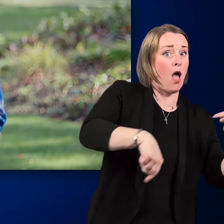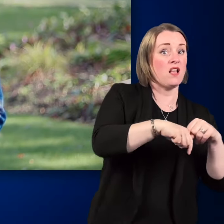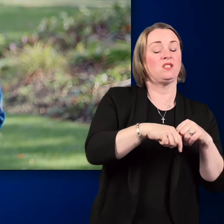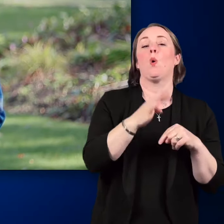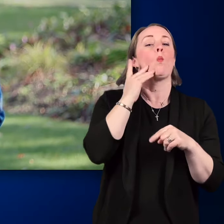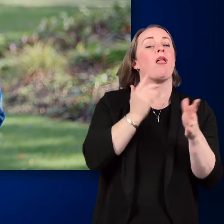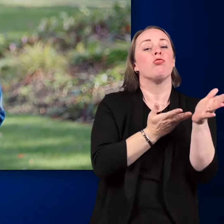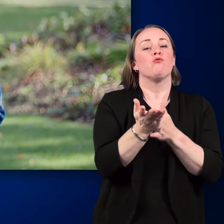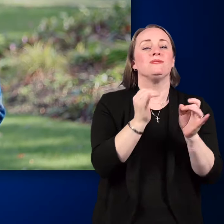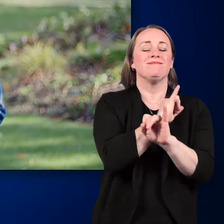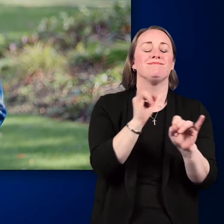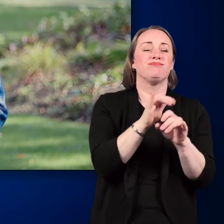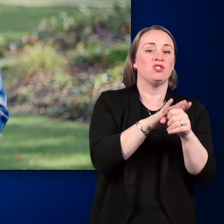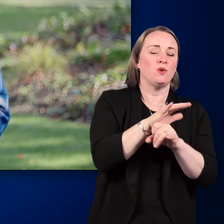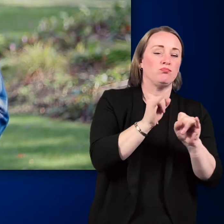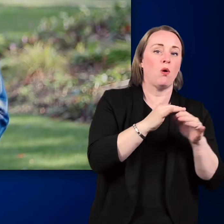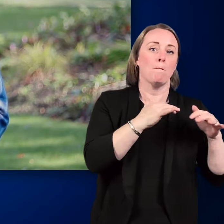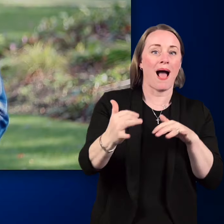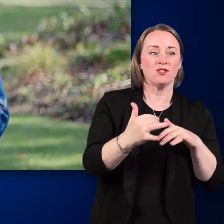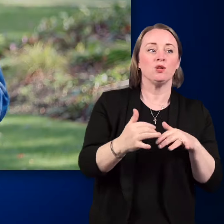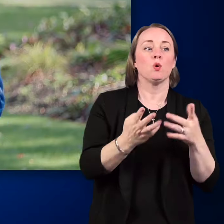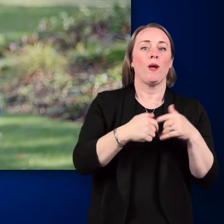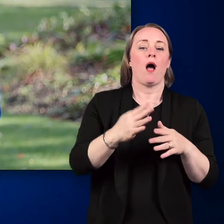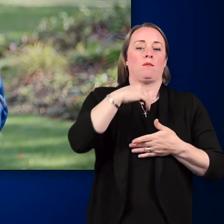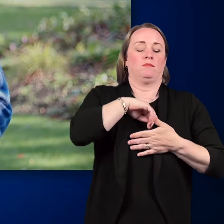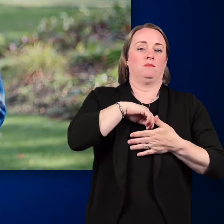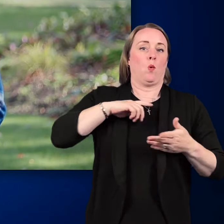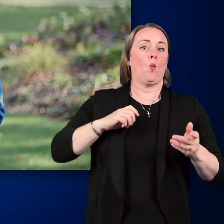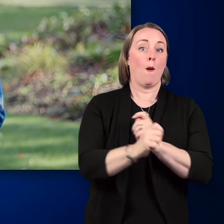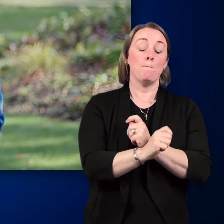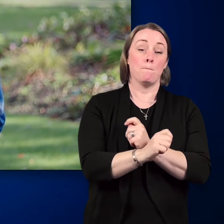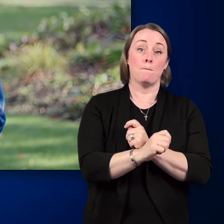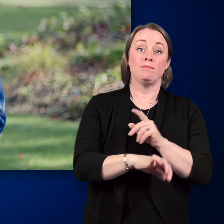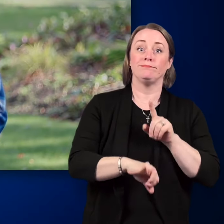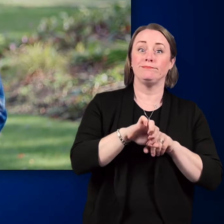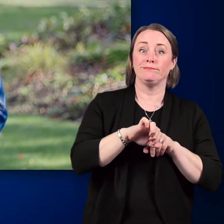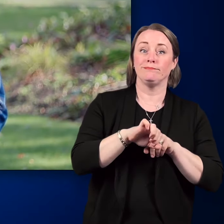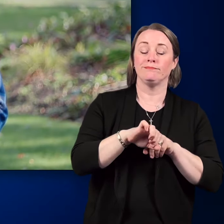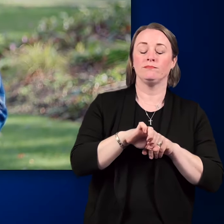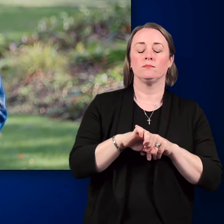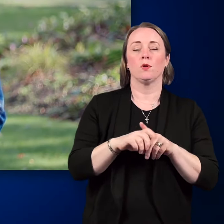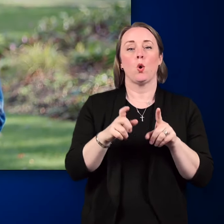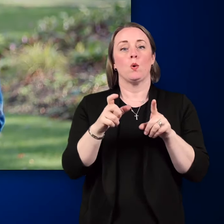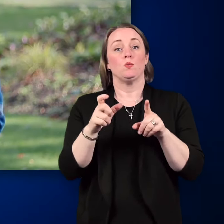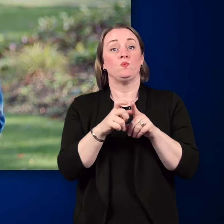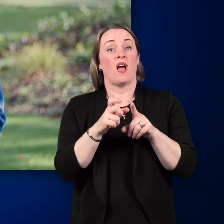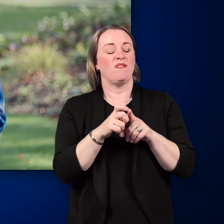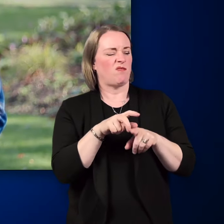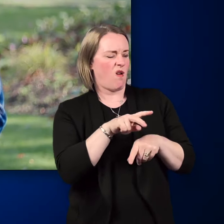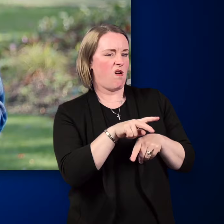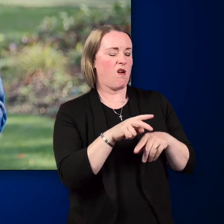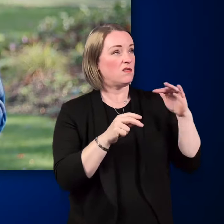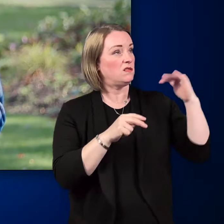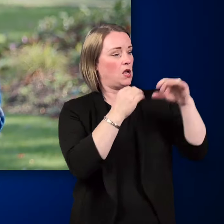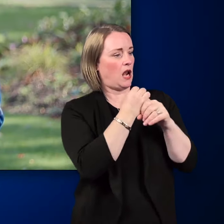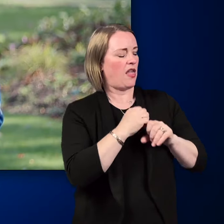us, and we won't be the same. We'll be changed. And he puts Goliath's weapons in his own tent. He